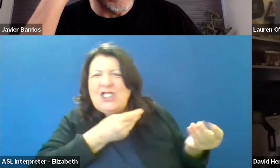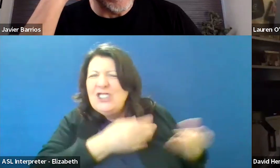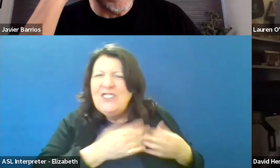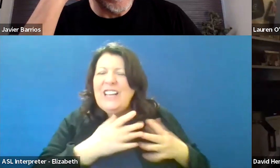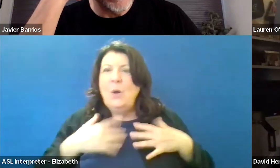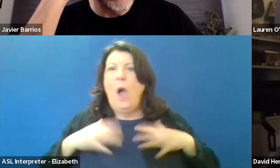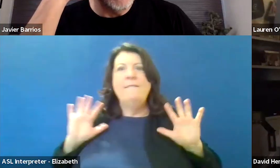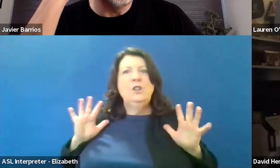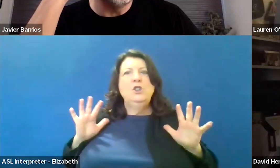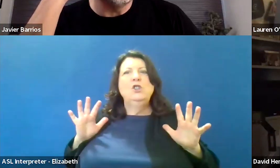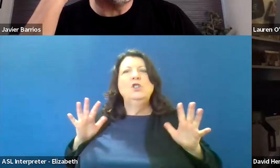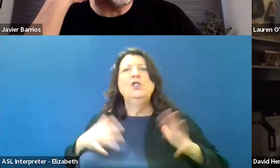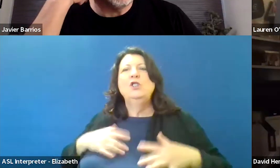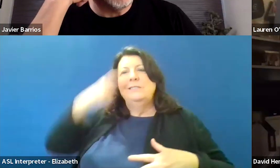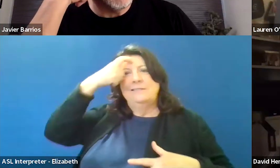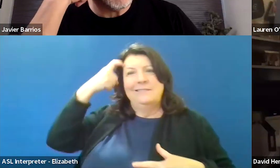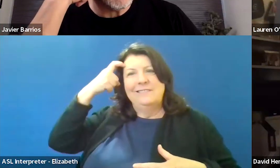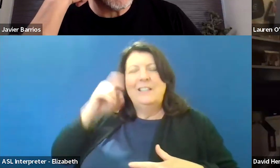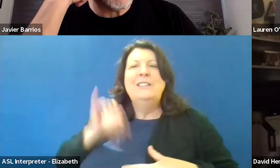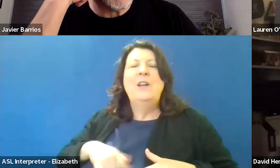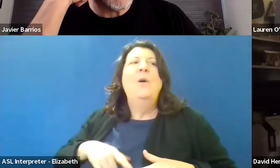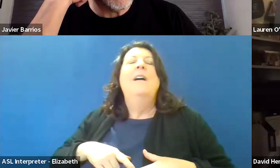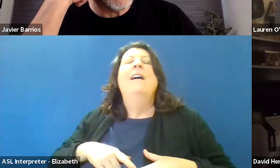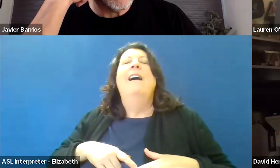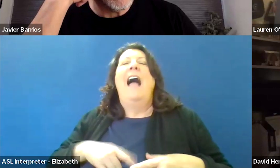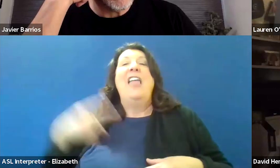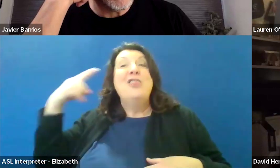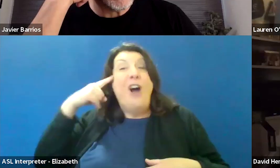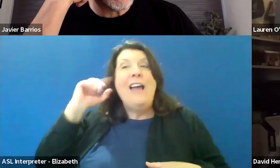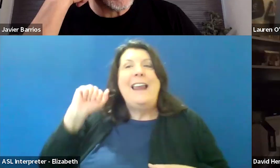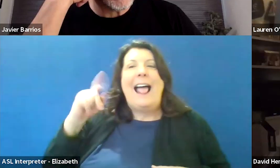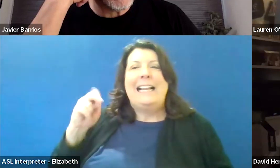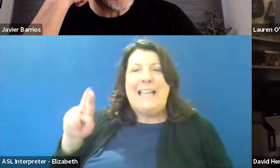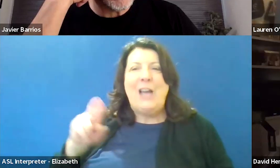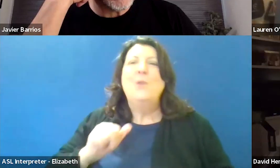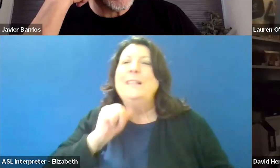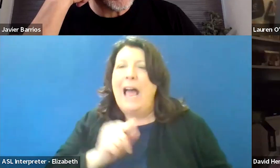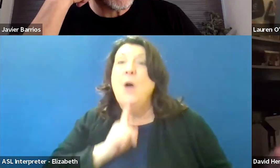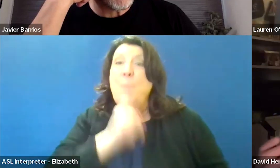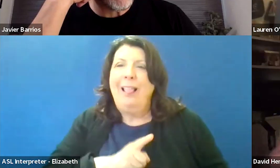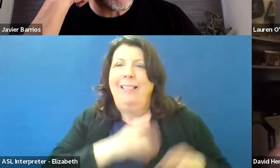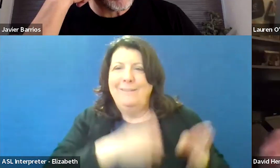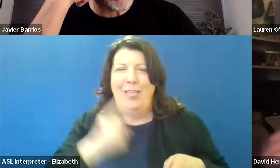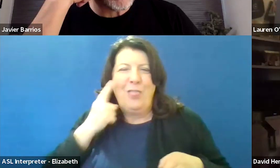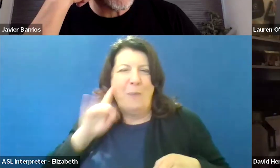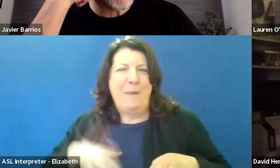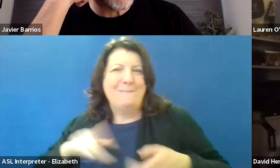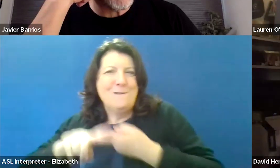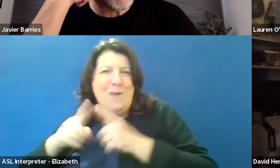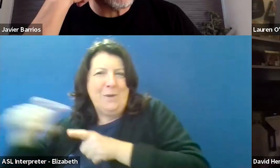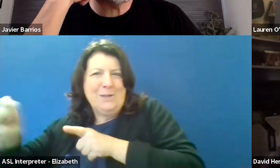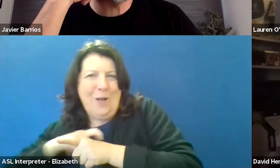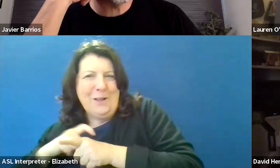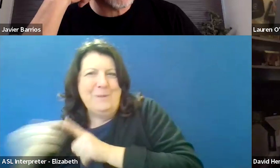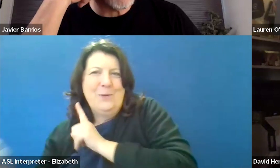with initially. And then he kind of convinced me it was actually him and said, look, I don't want to produce your pilot, but would you write a movie for me in the same world? And that's how it